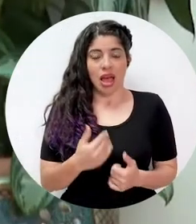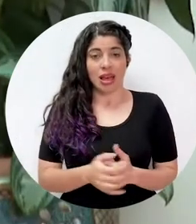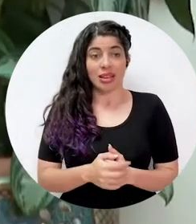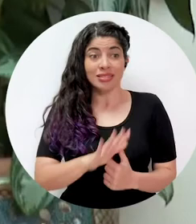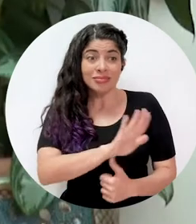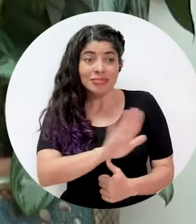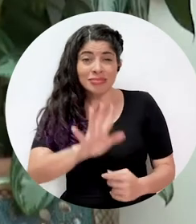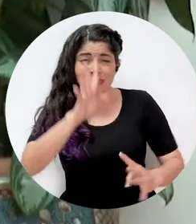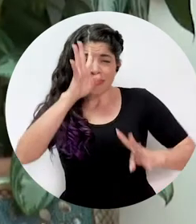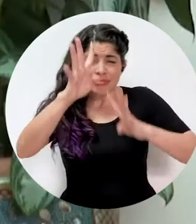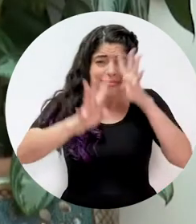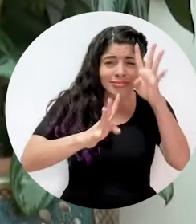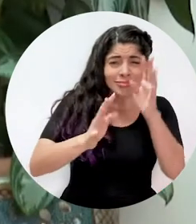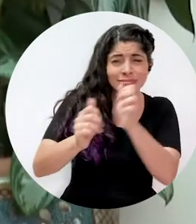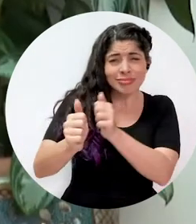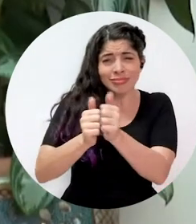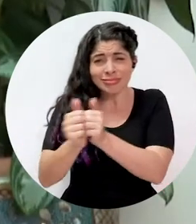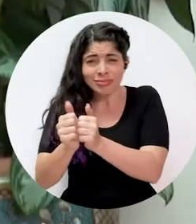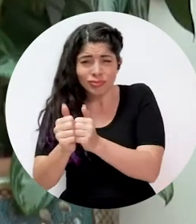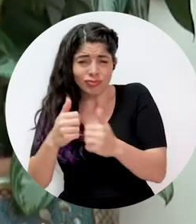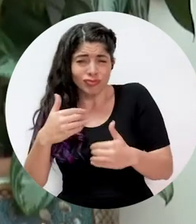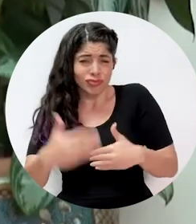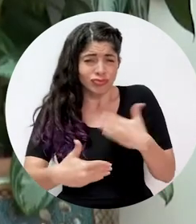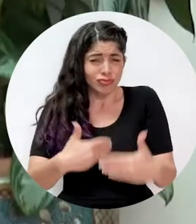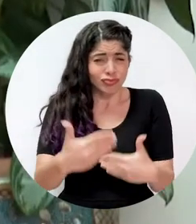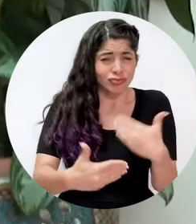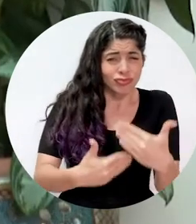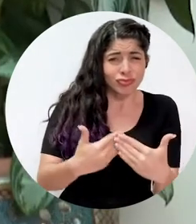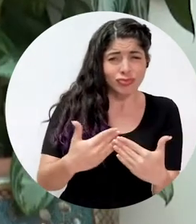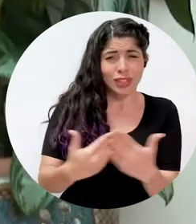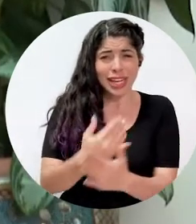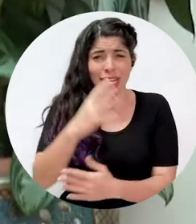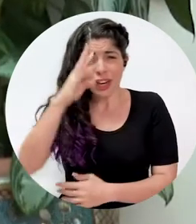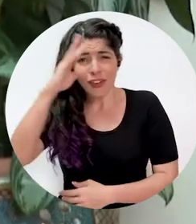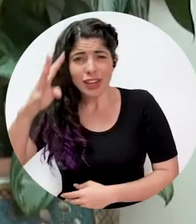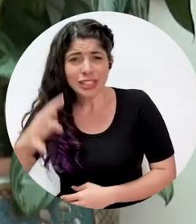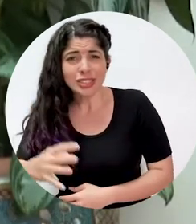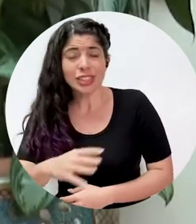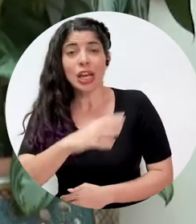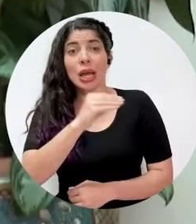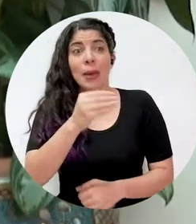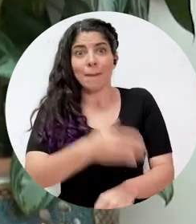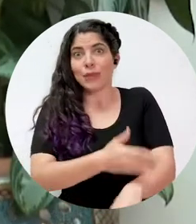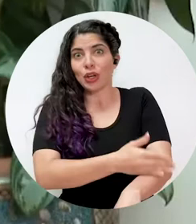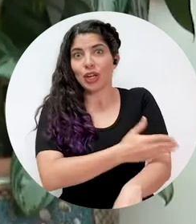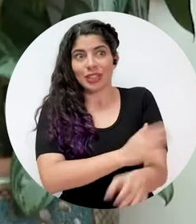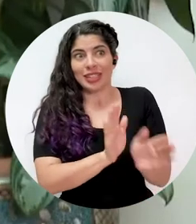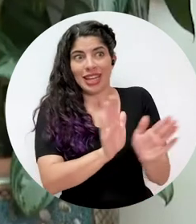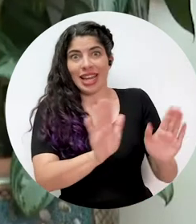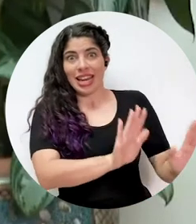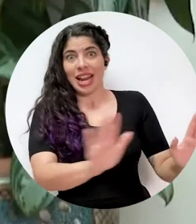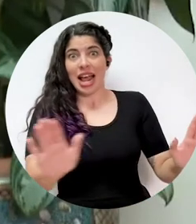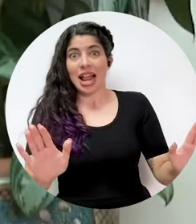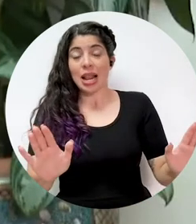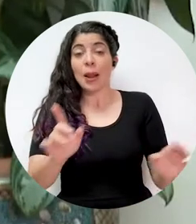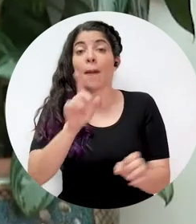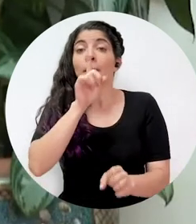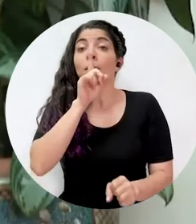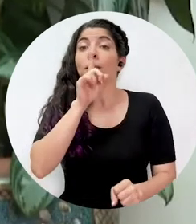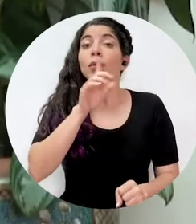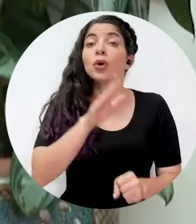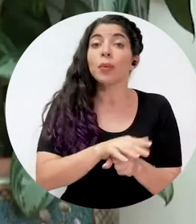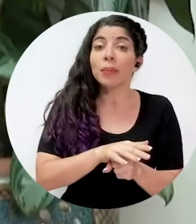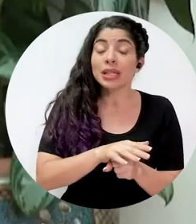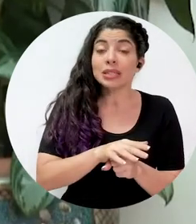While creativity and competition are driving forces of innovation and overall progress, the promise